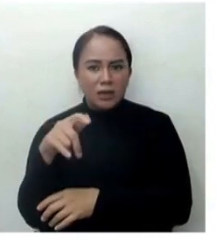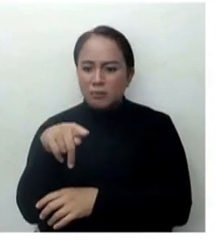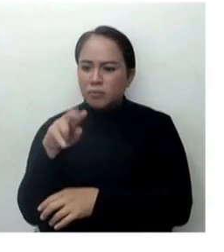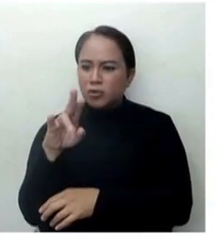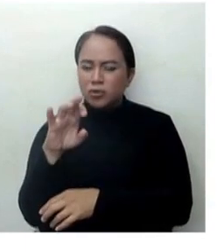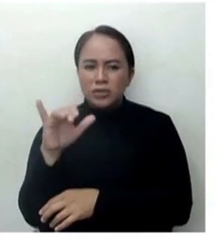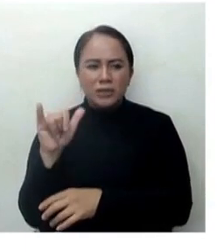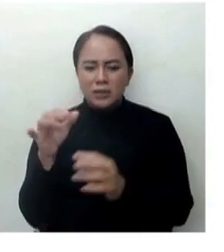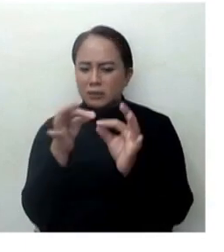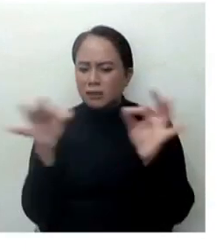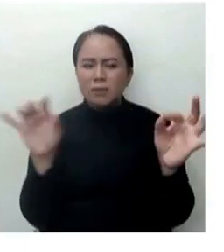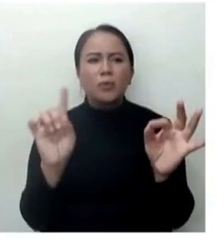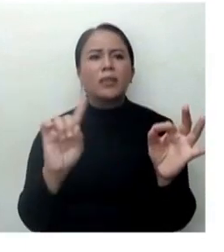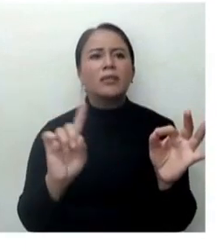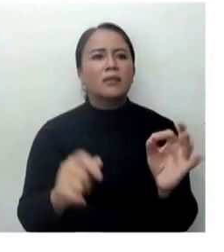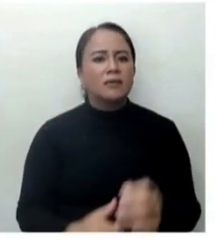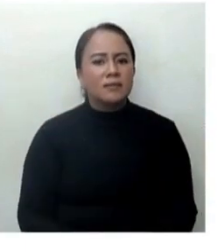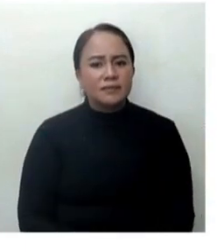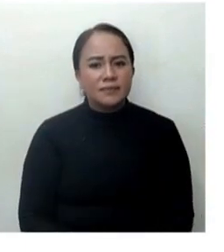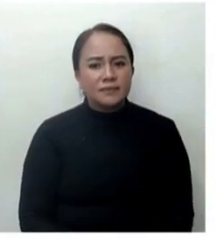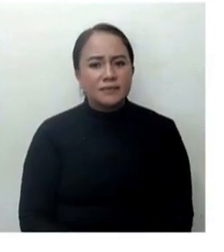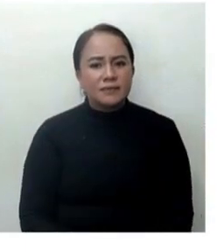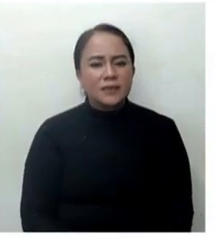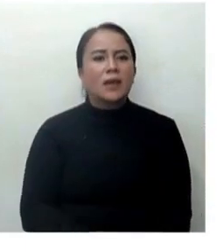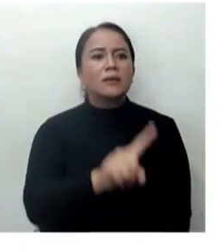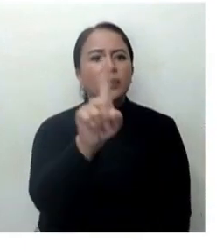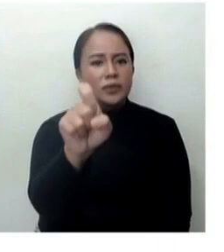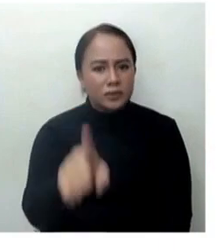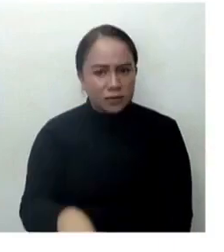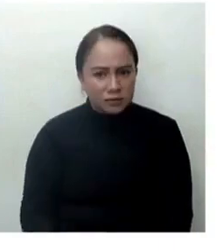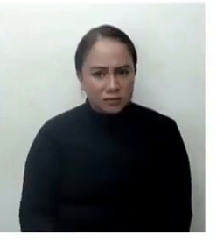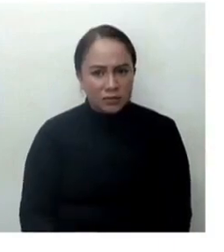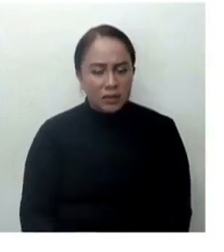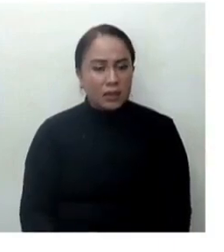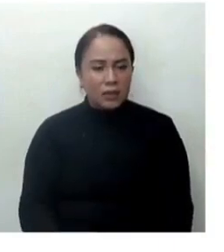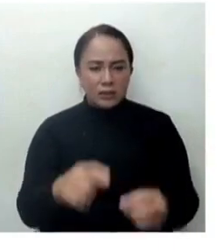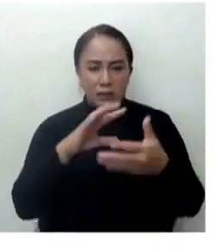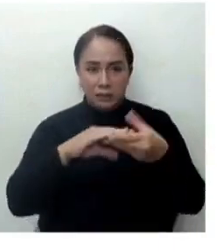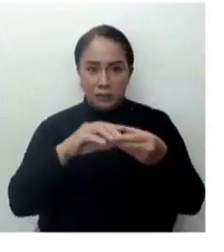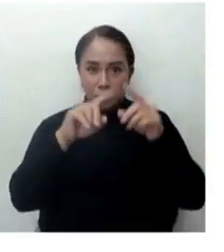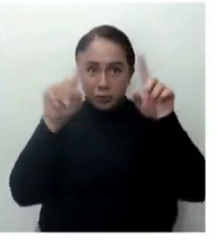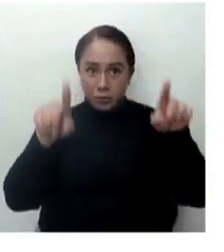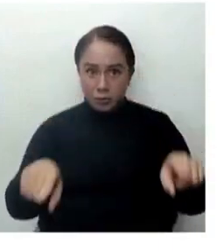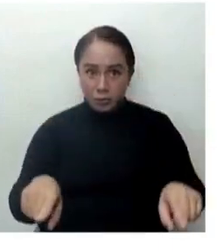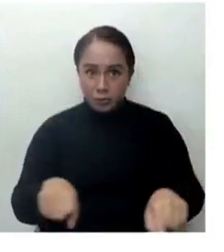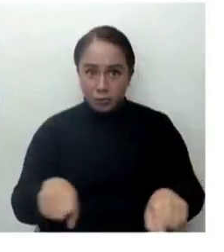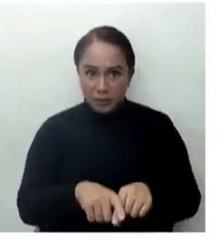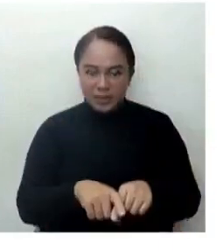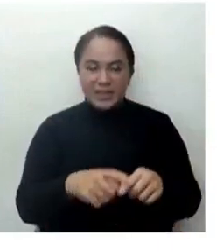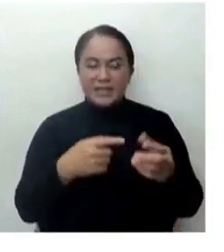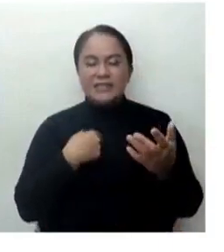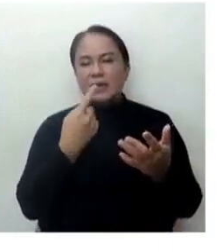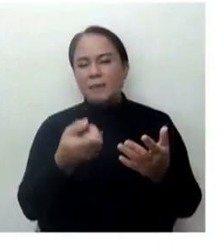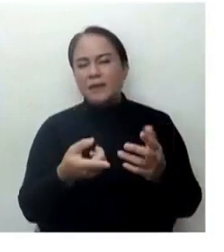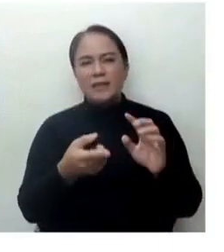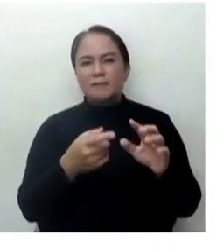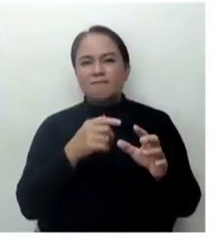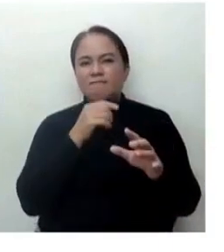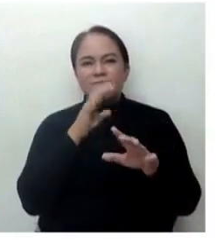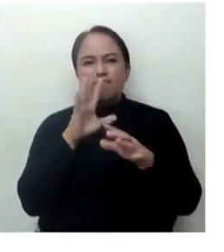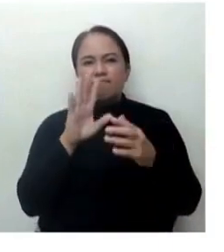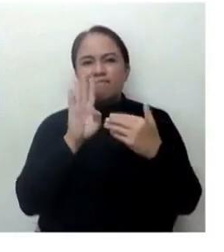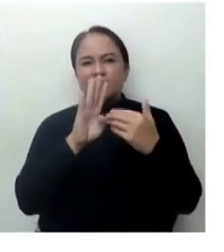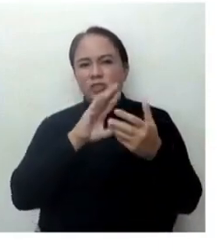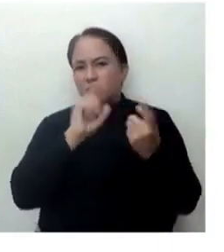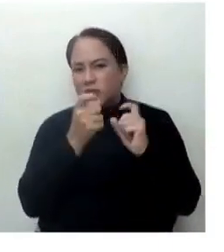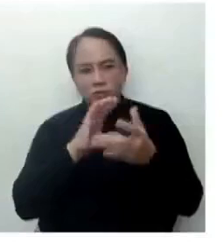statement here? Yeah, we have to ask that question. Is it the affidavit of recantation? Is the Armed Forces of the Philippines saying that they lied